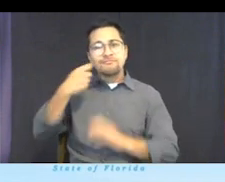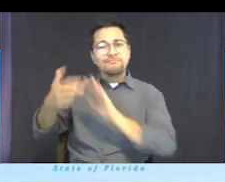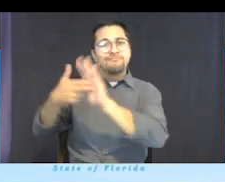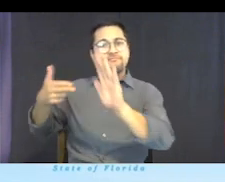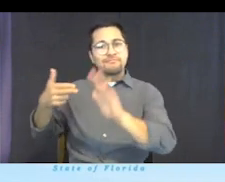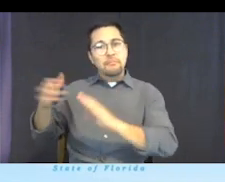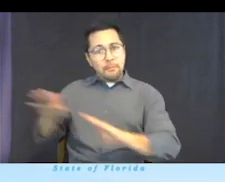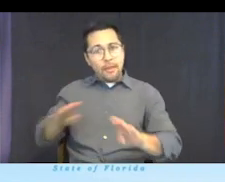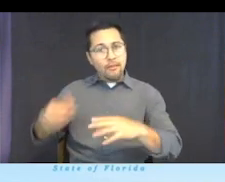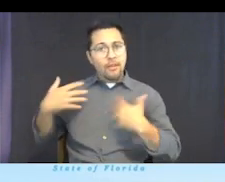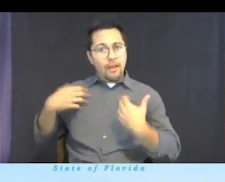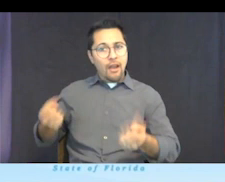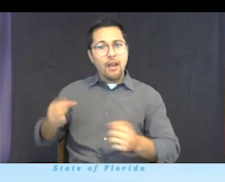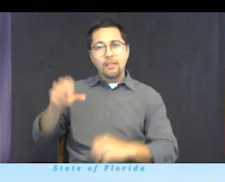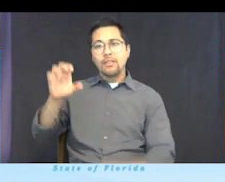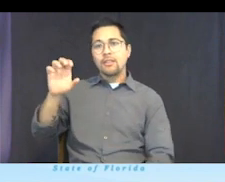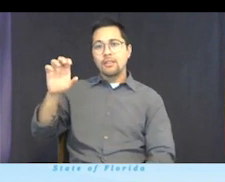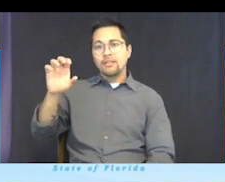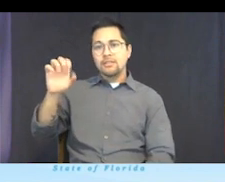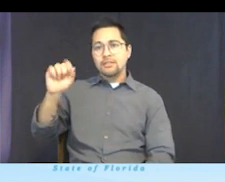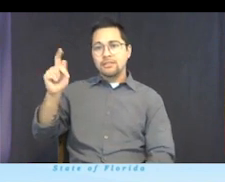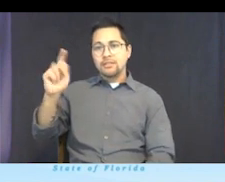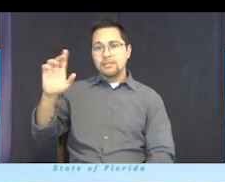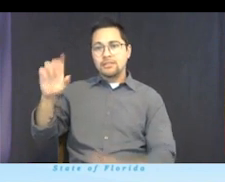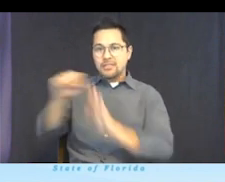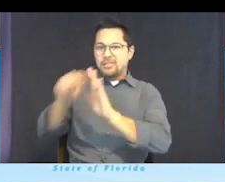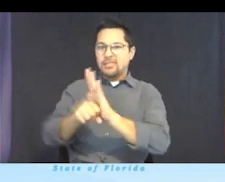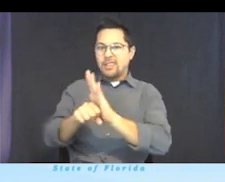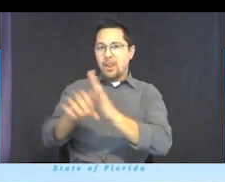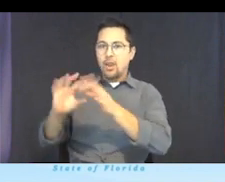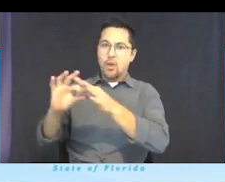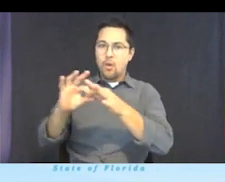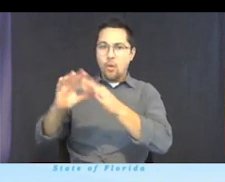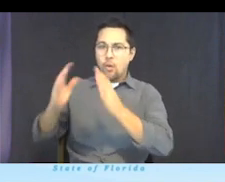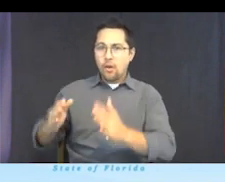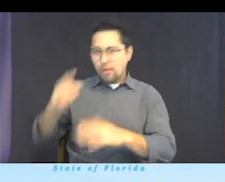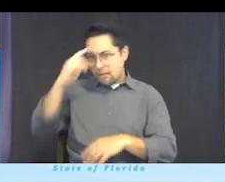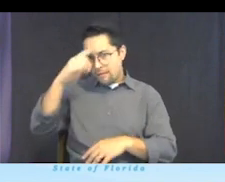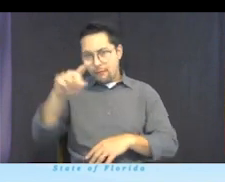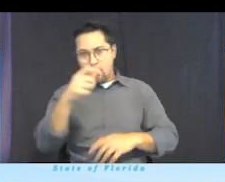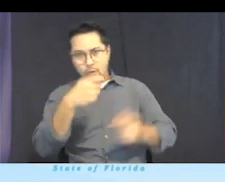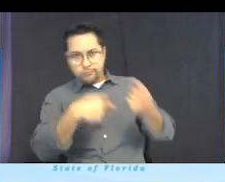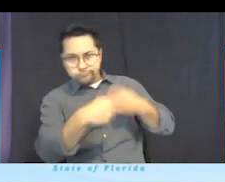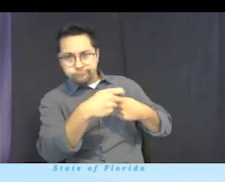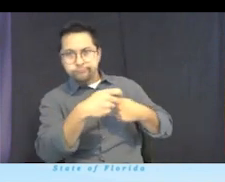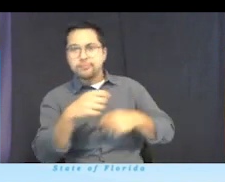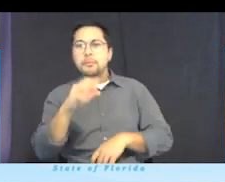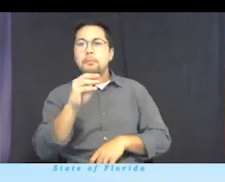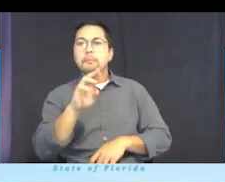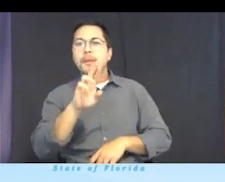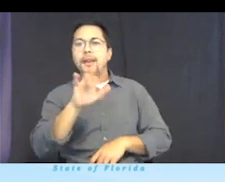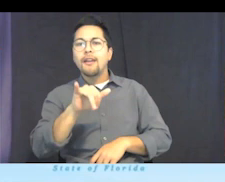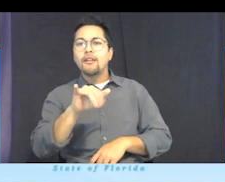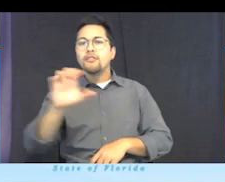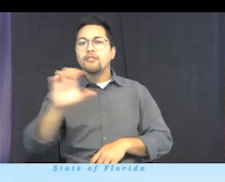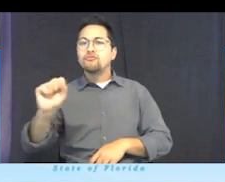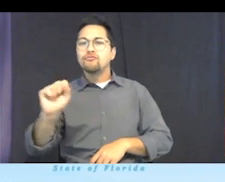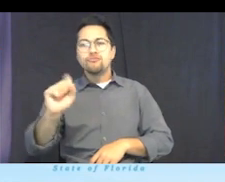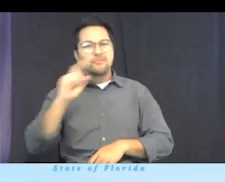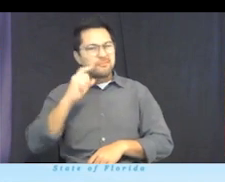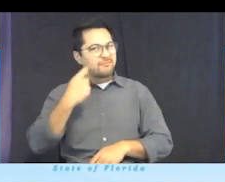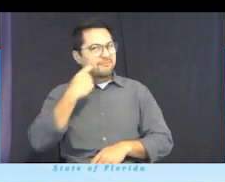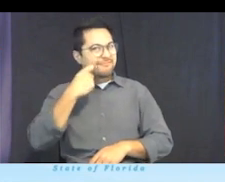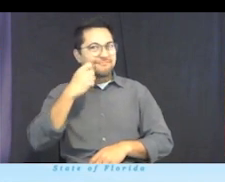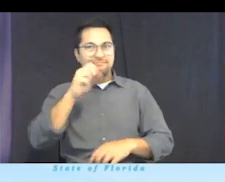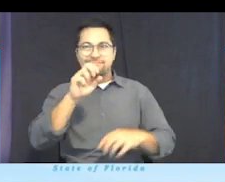State Coordinator in the place of Miss Mary Schranker, who has moved on to